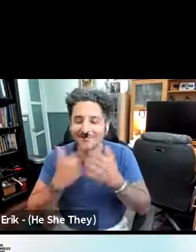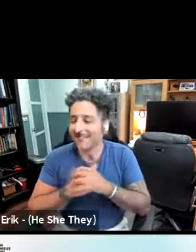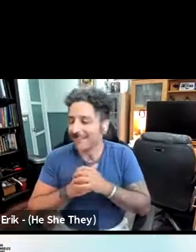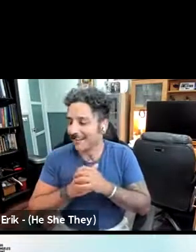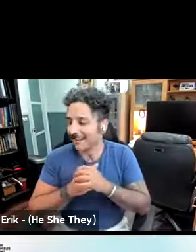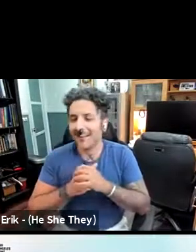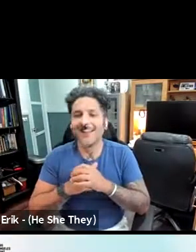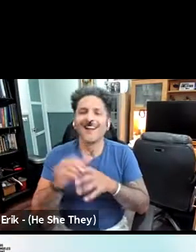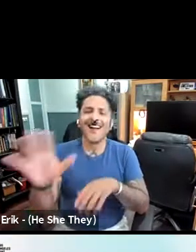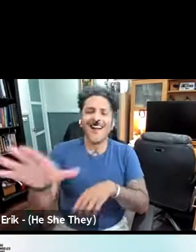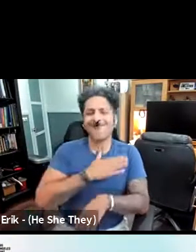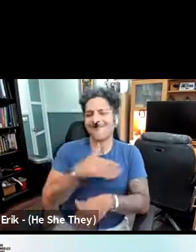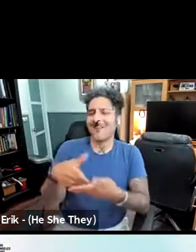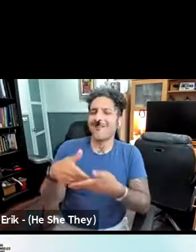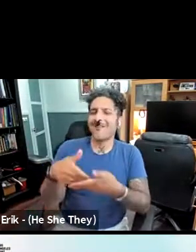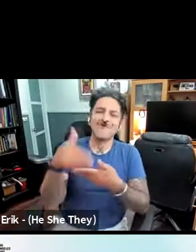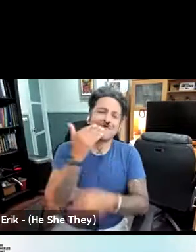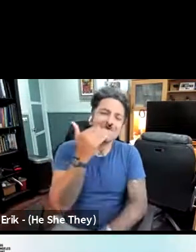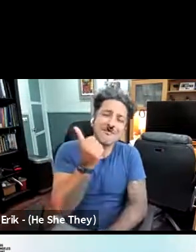Ah, baby.